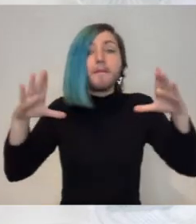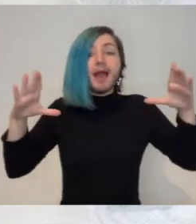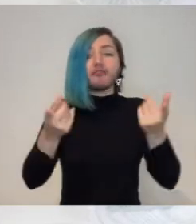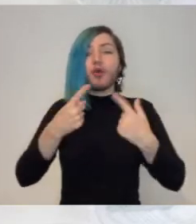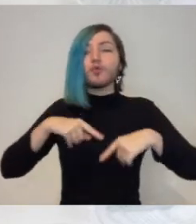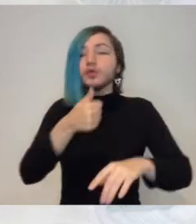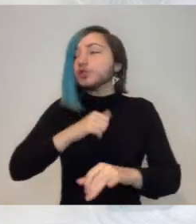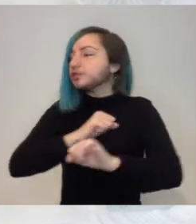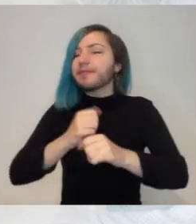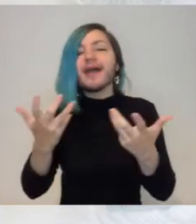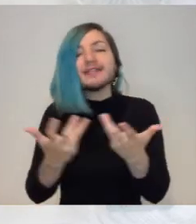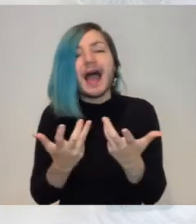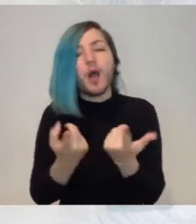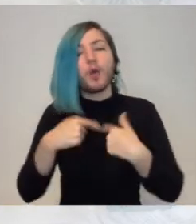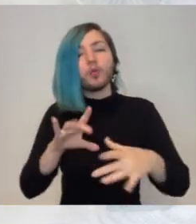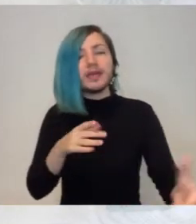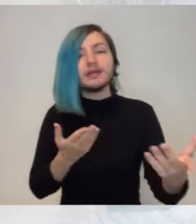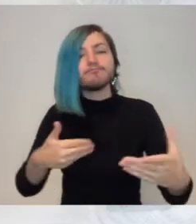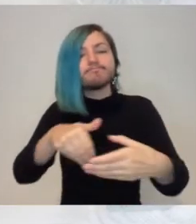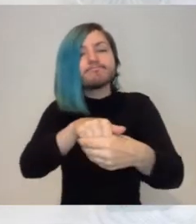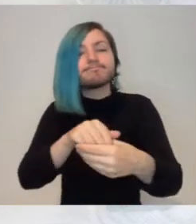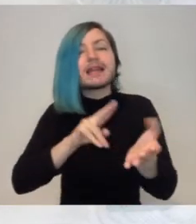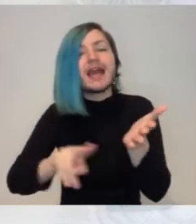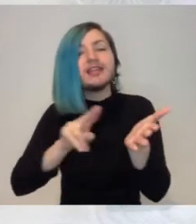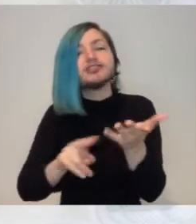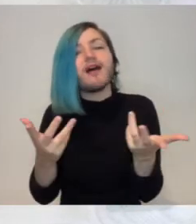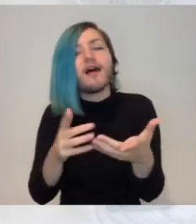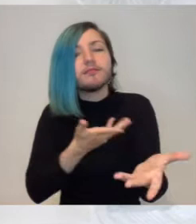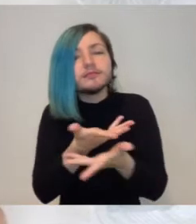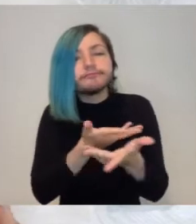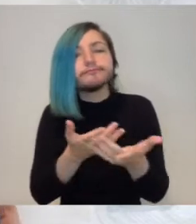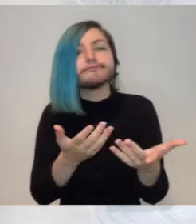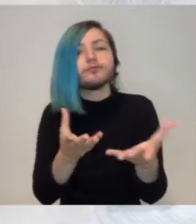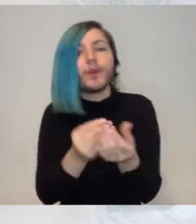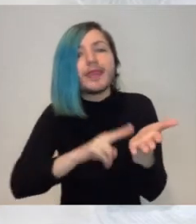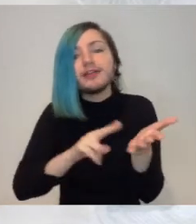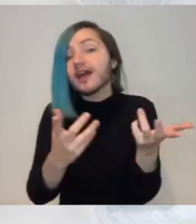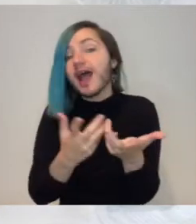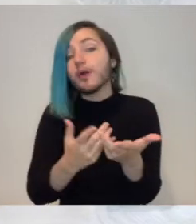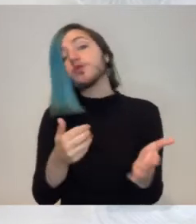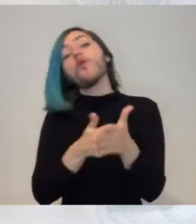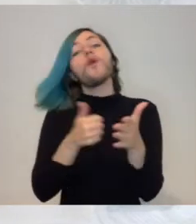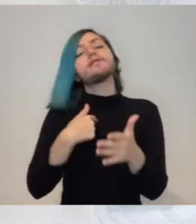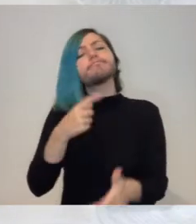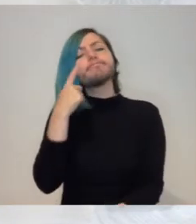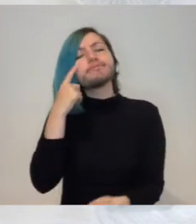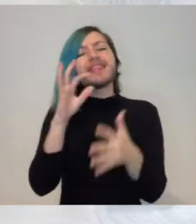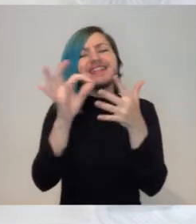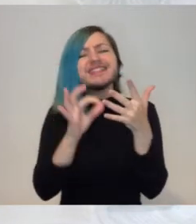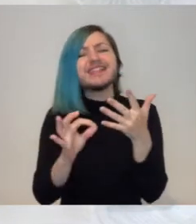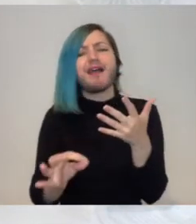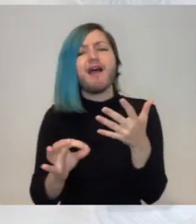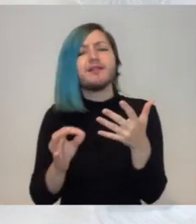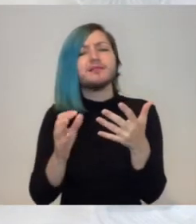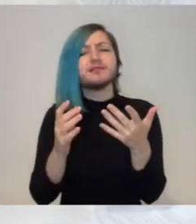space, how we interact with nature. And so I'm always looking at how detail reflects the whole.